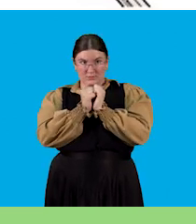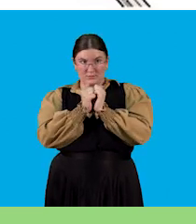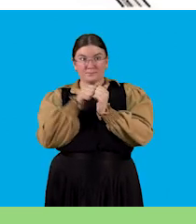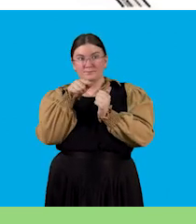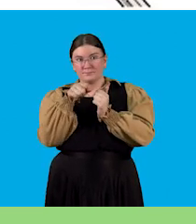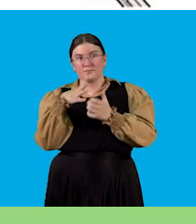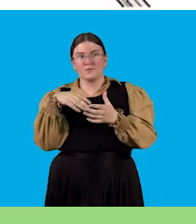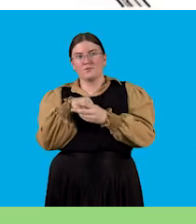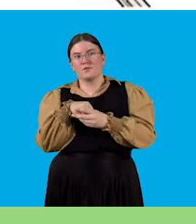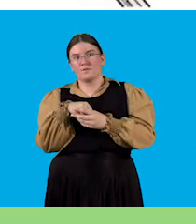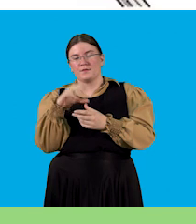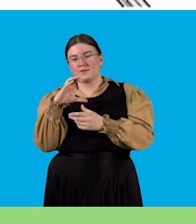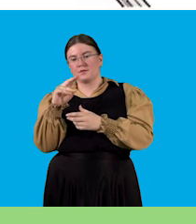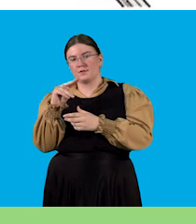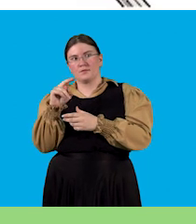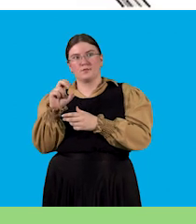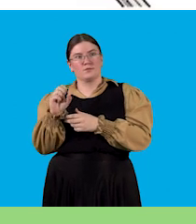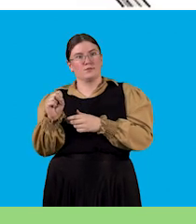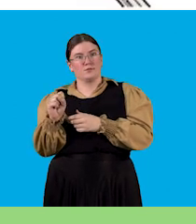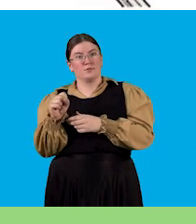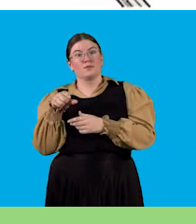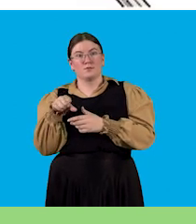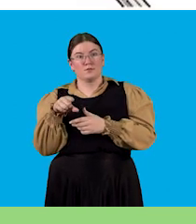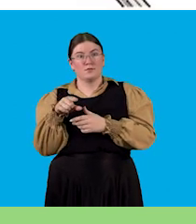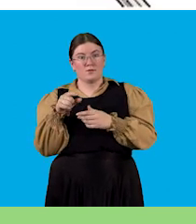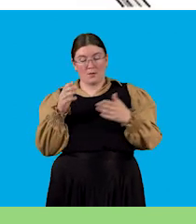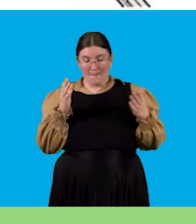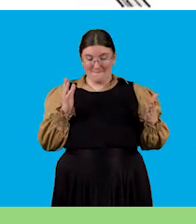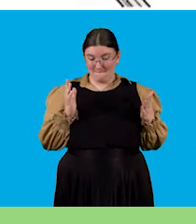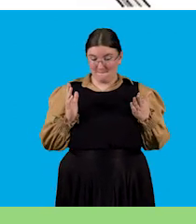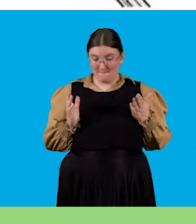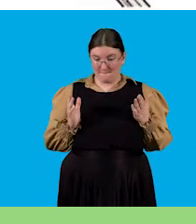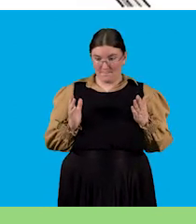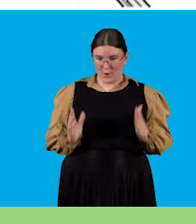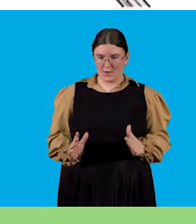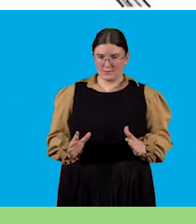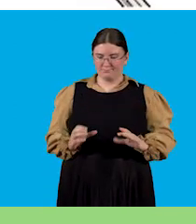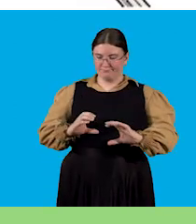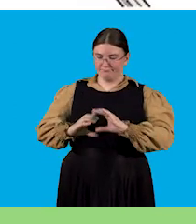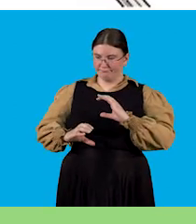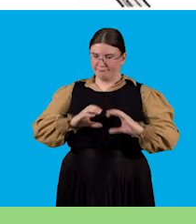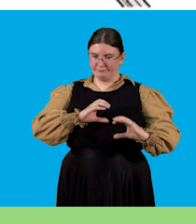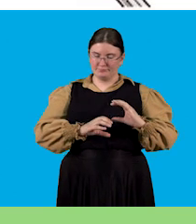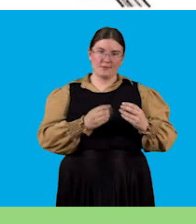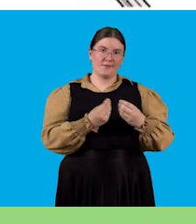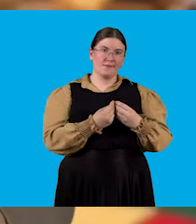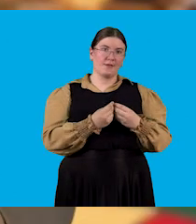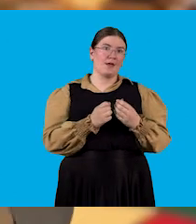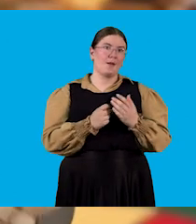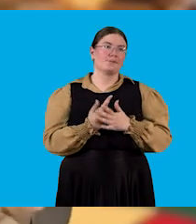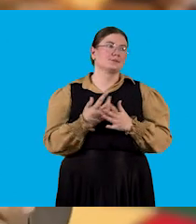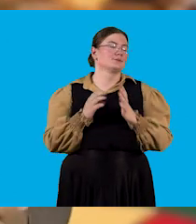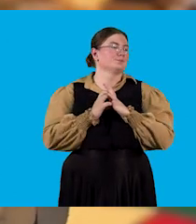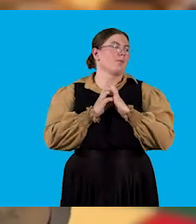nervous system. It sends messages to the rest of the body, meaning when something happens,